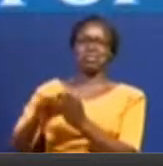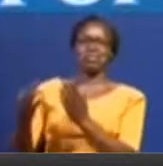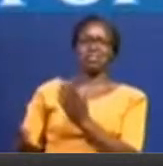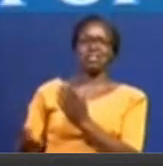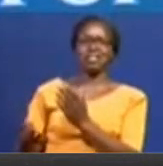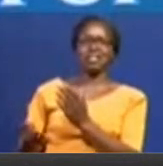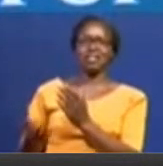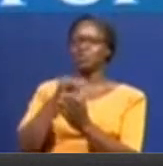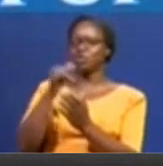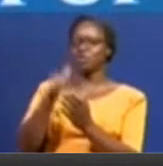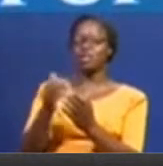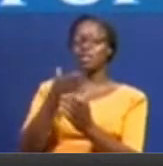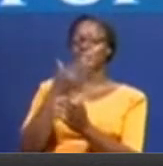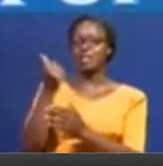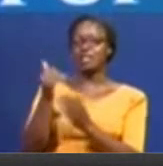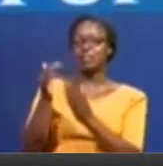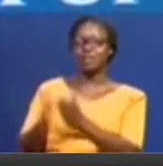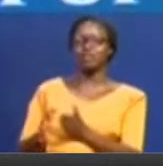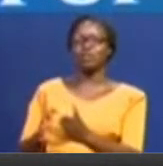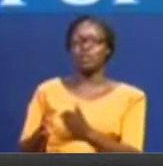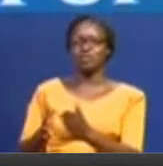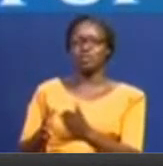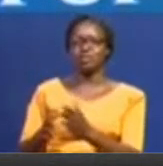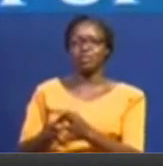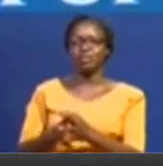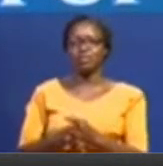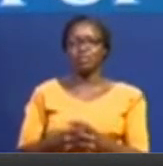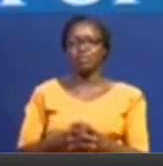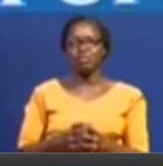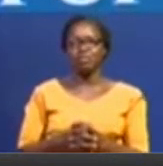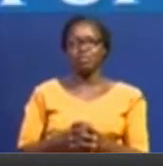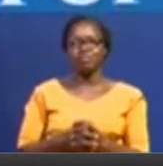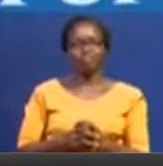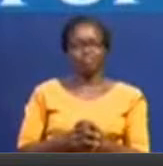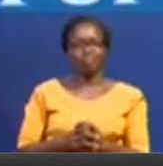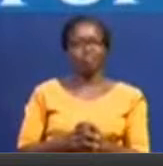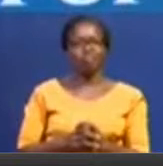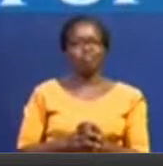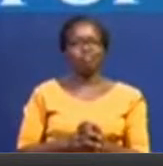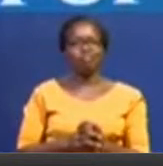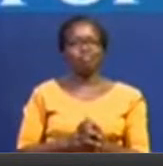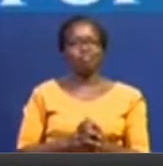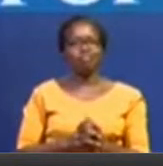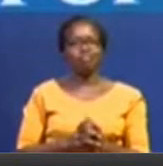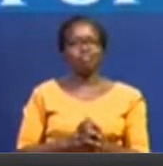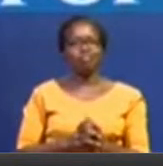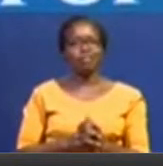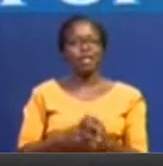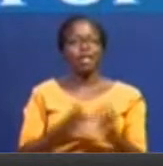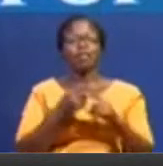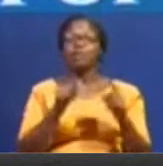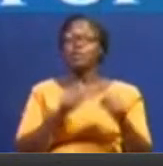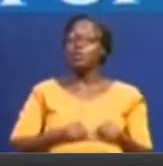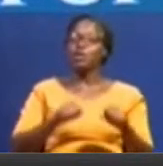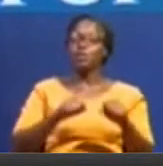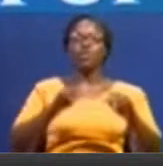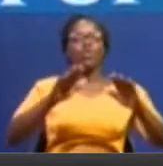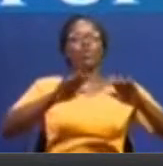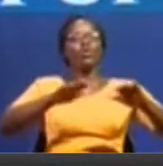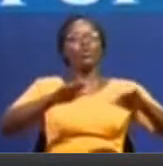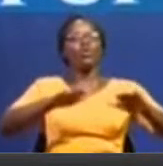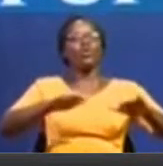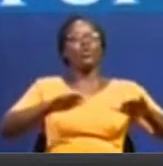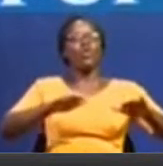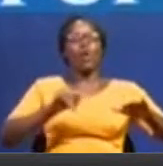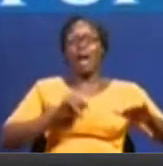because she was not the best. She was not the best aspirant at that time. Okay. But we were able to calm her down and be